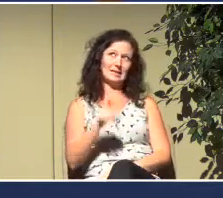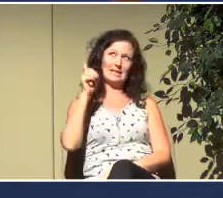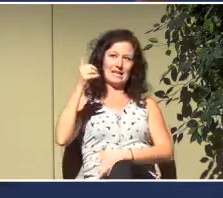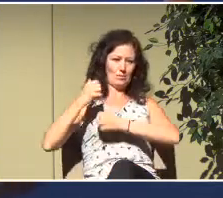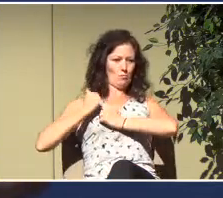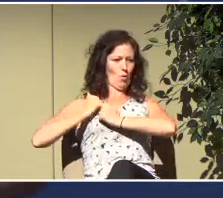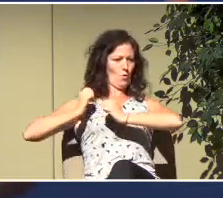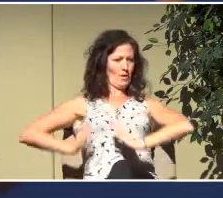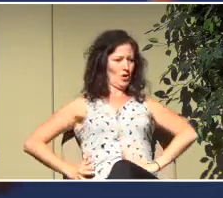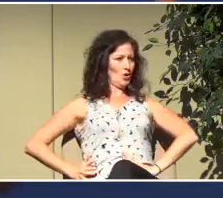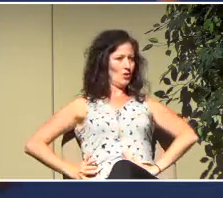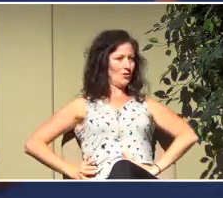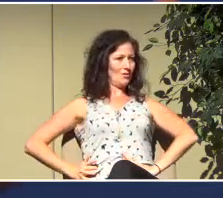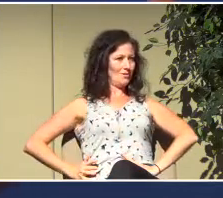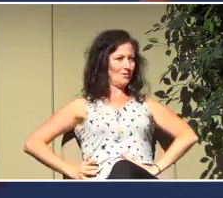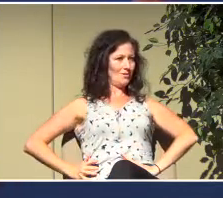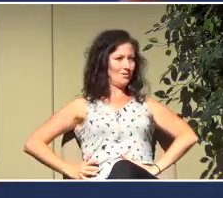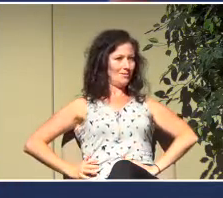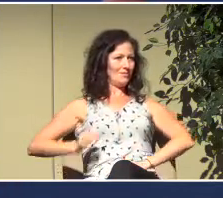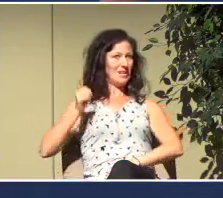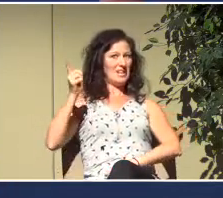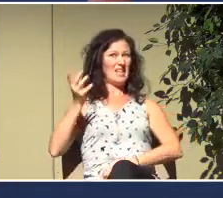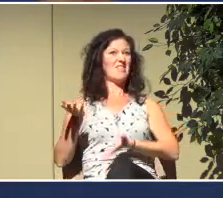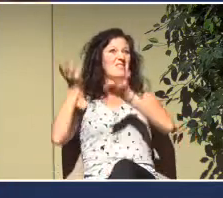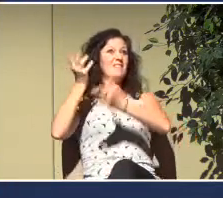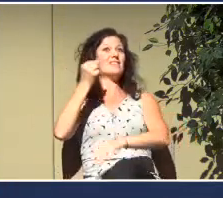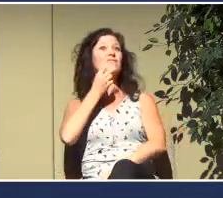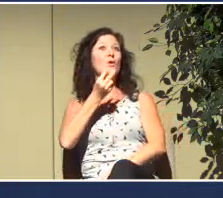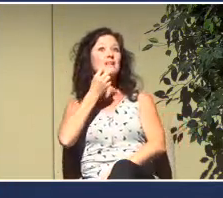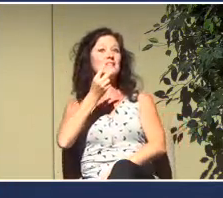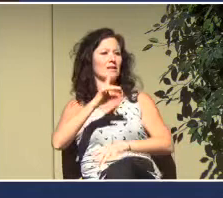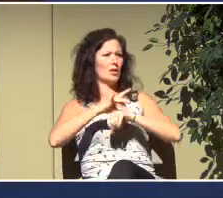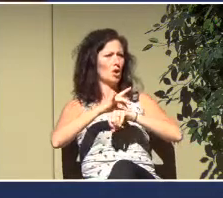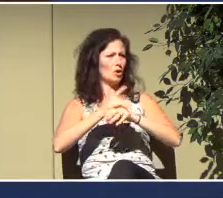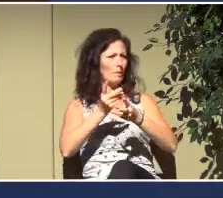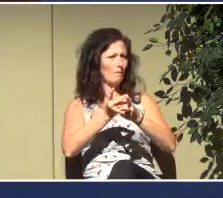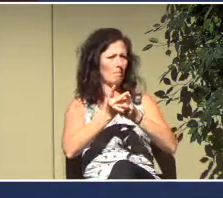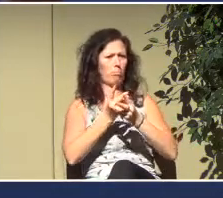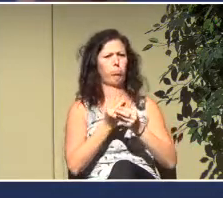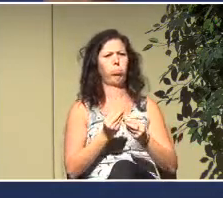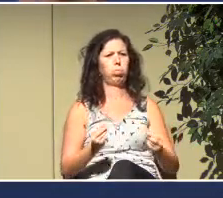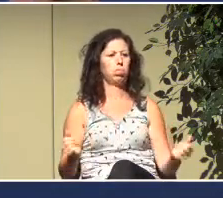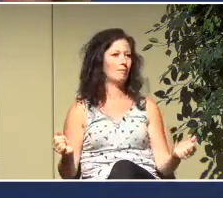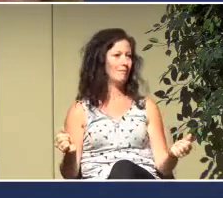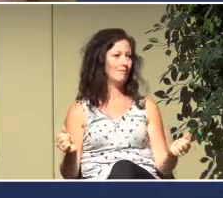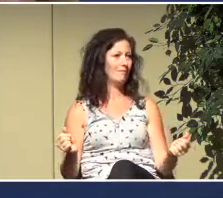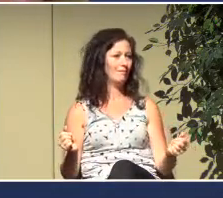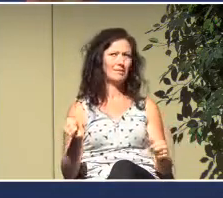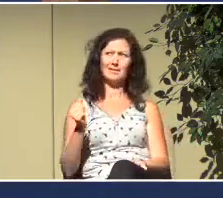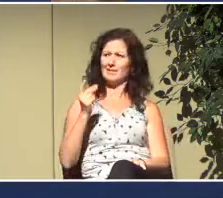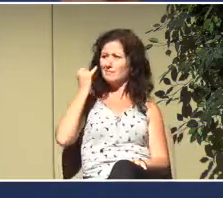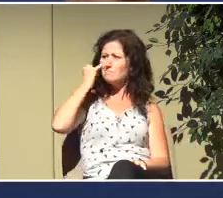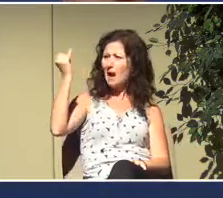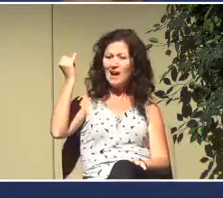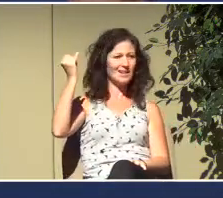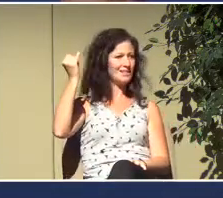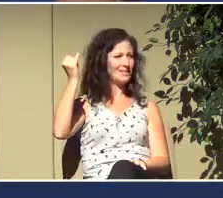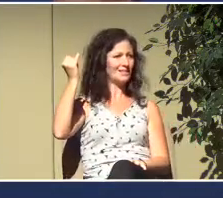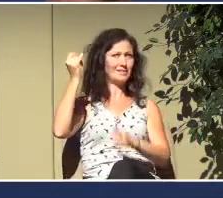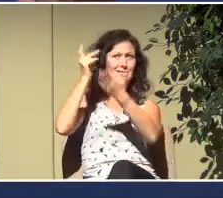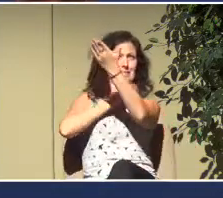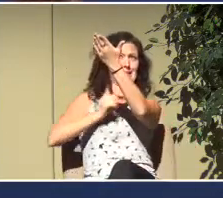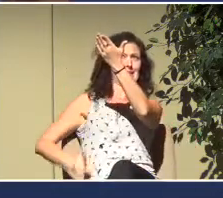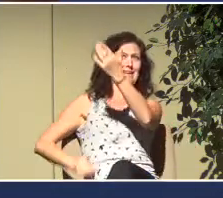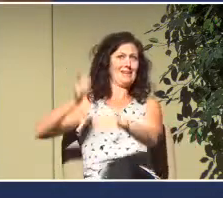earth melts, it says in Psalm 46. The warrior of heaven and earth fighting alongside you, you'll be okay.